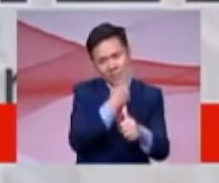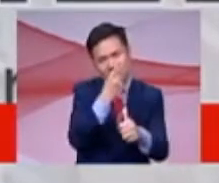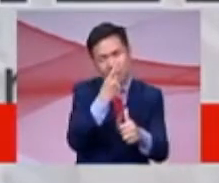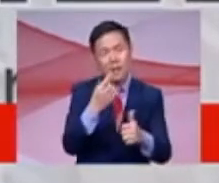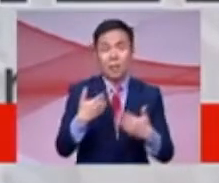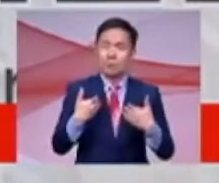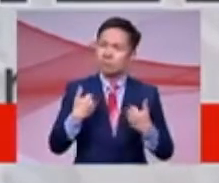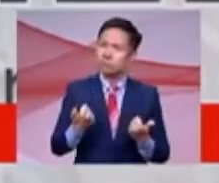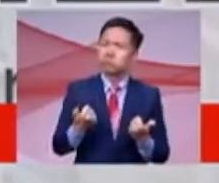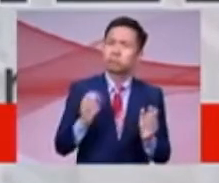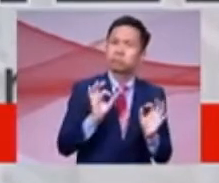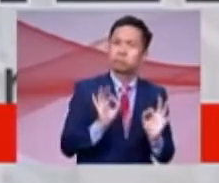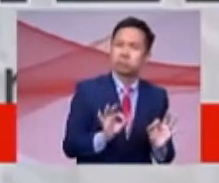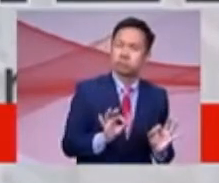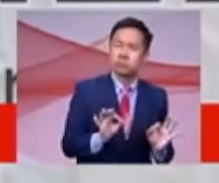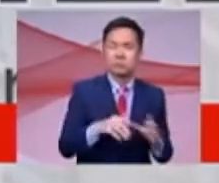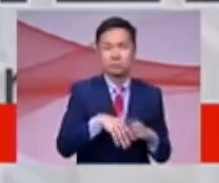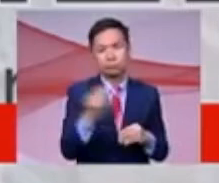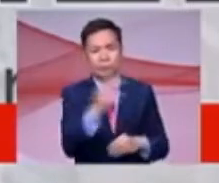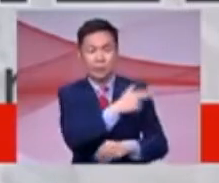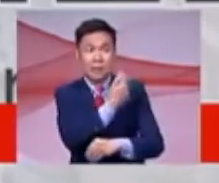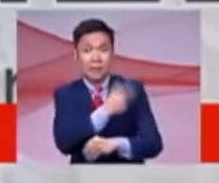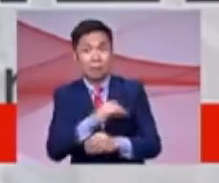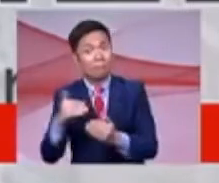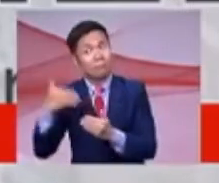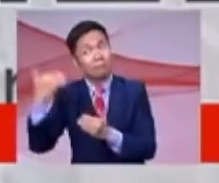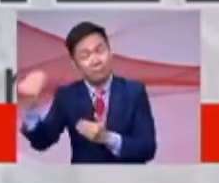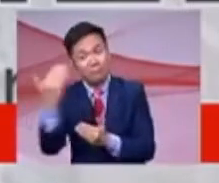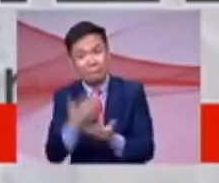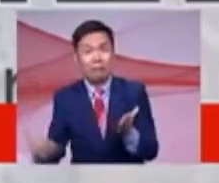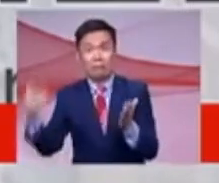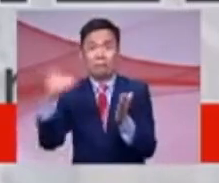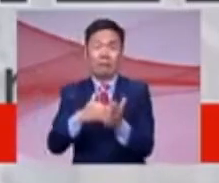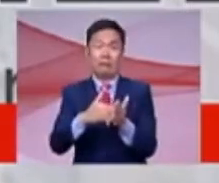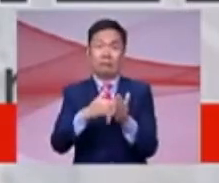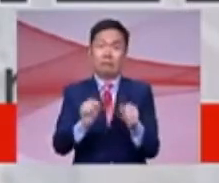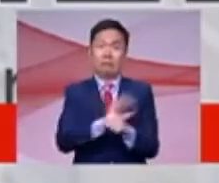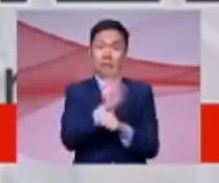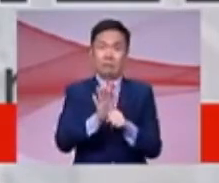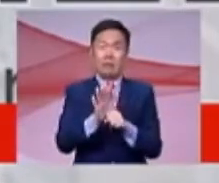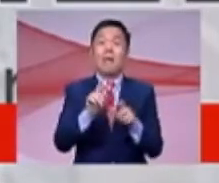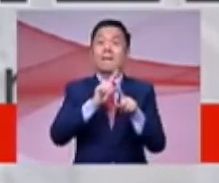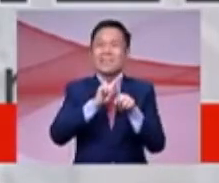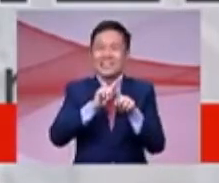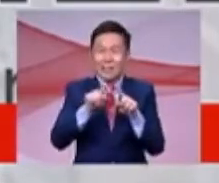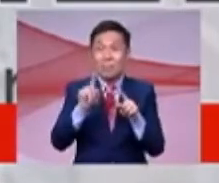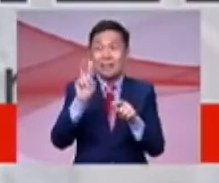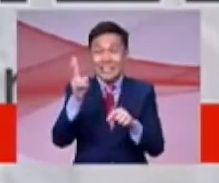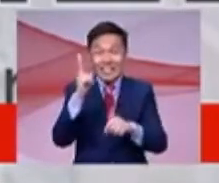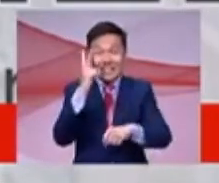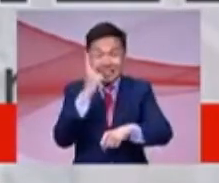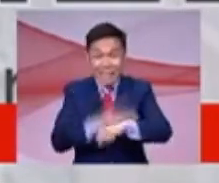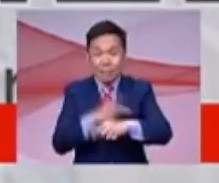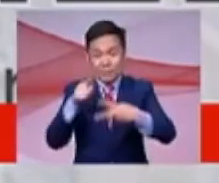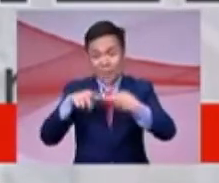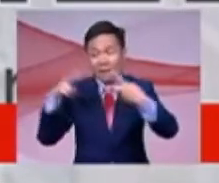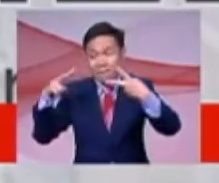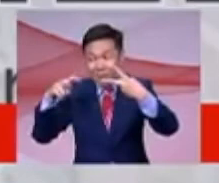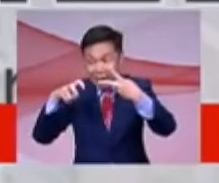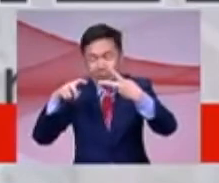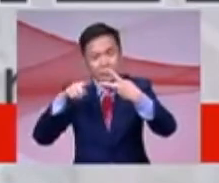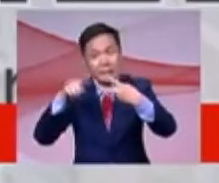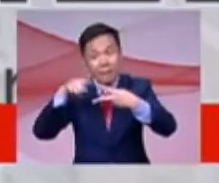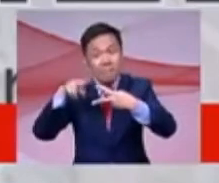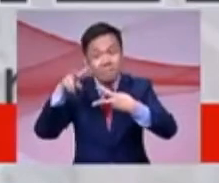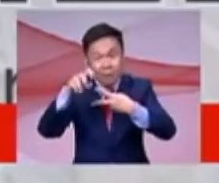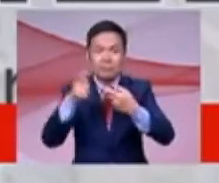recovered, and lately again another infection. But when we do the sampling, it's a different variant from the first infection, so we know that